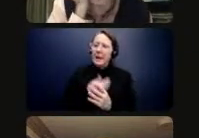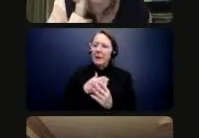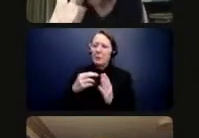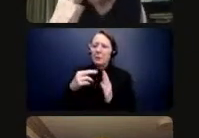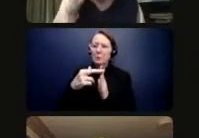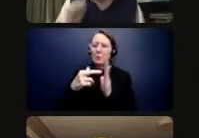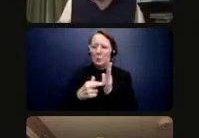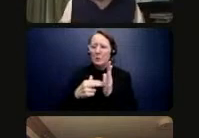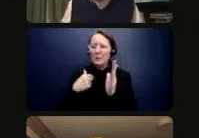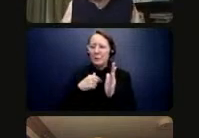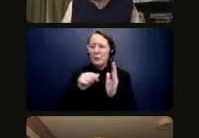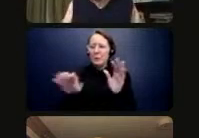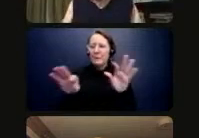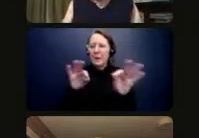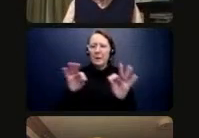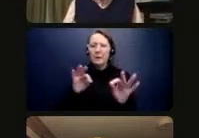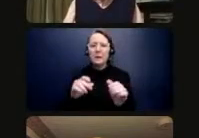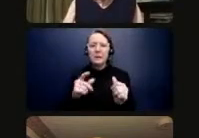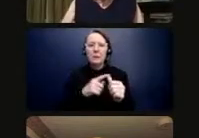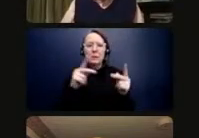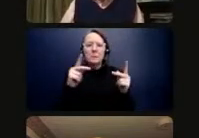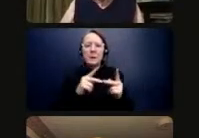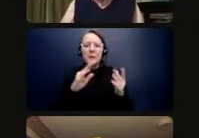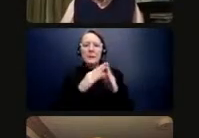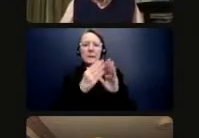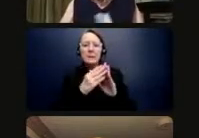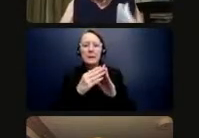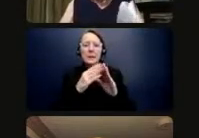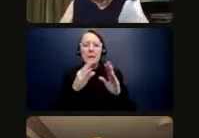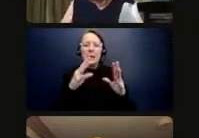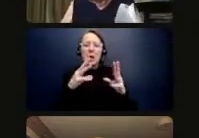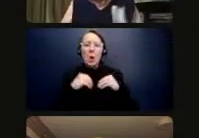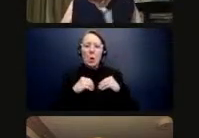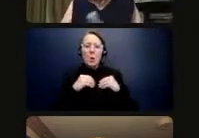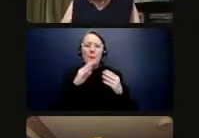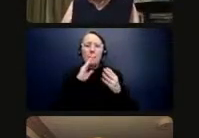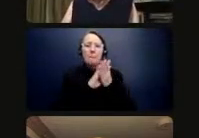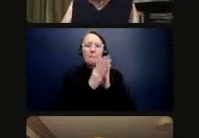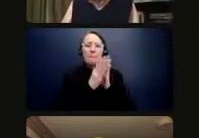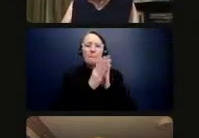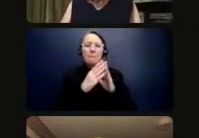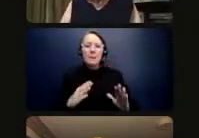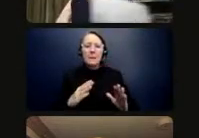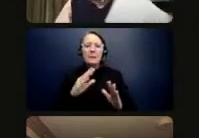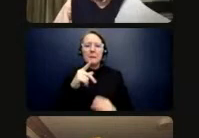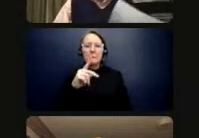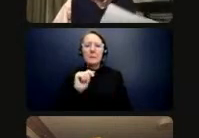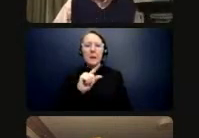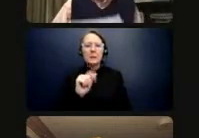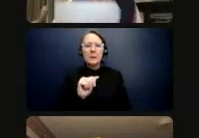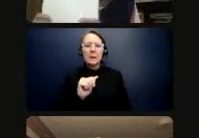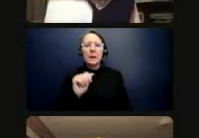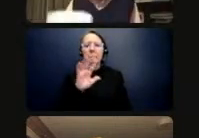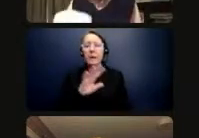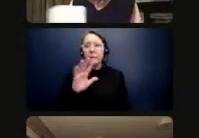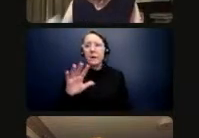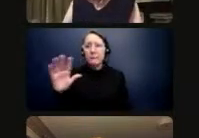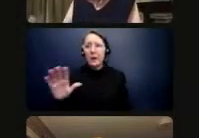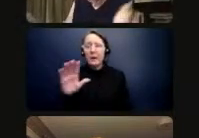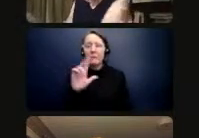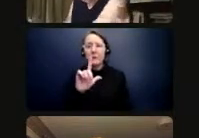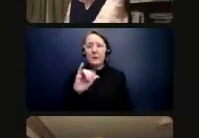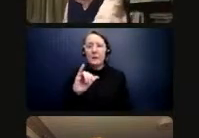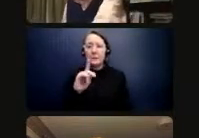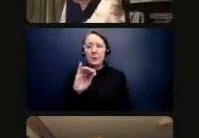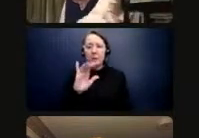first site, as you know, is the city-owned Peace Plaza at 555 Liberty, and would need to be augmented with some